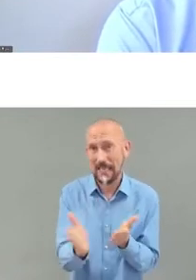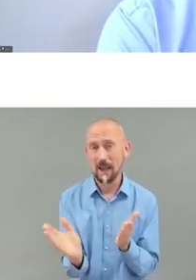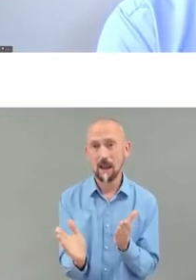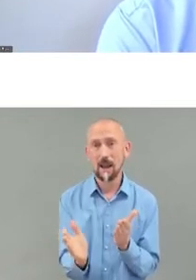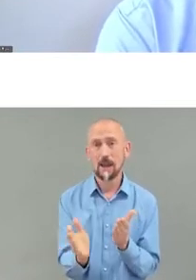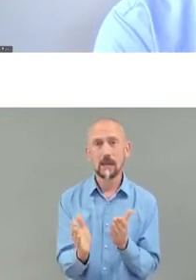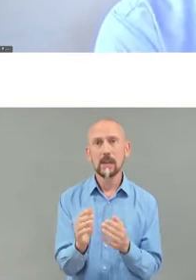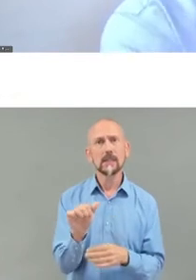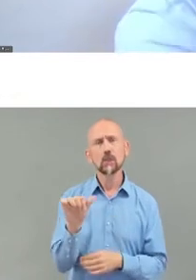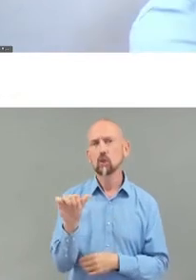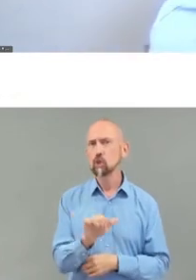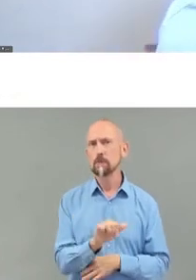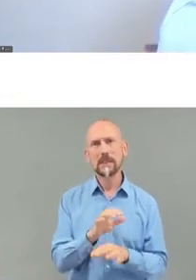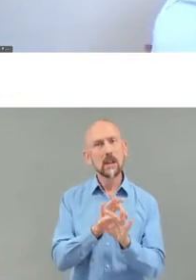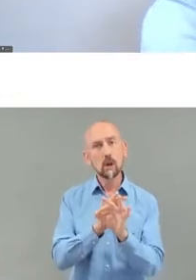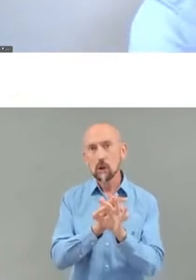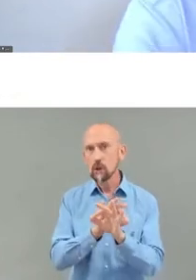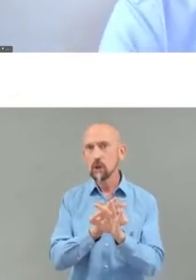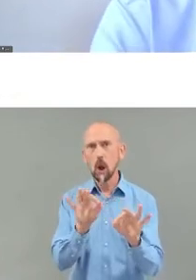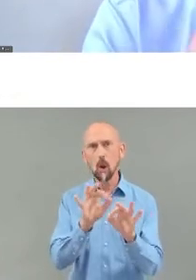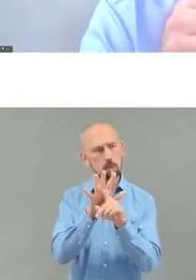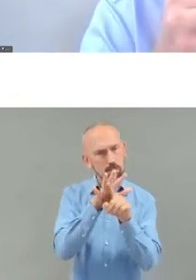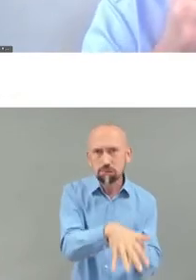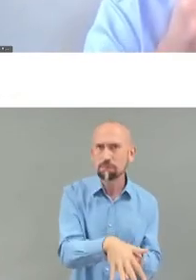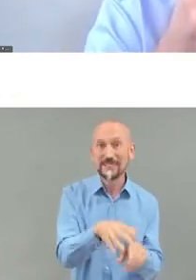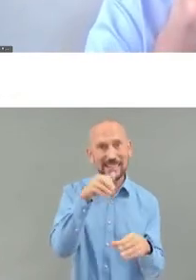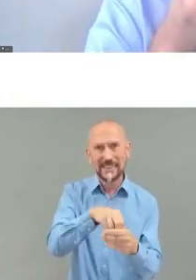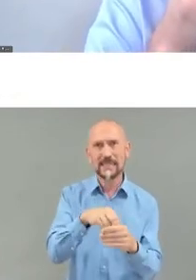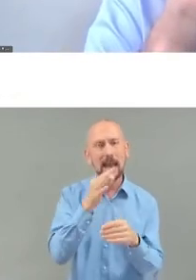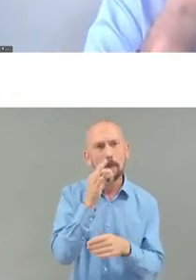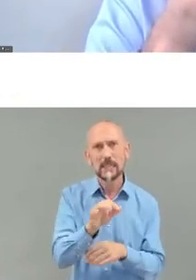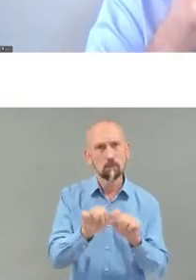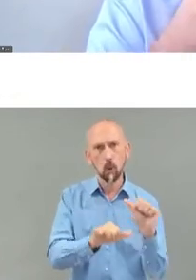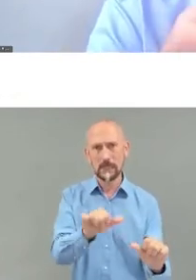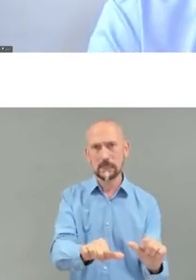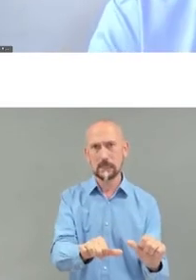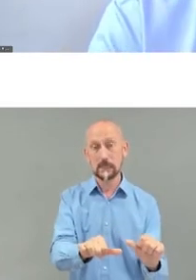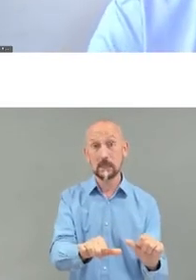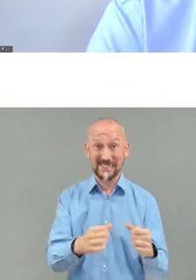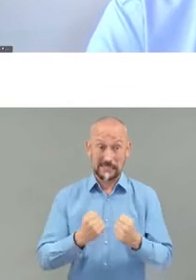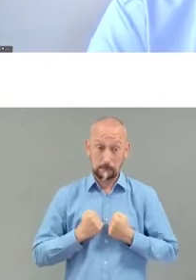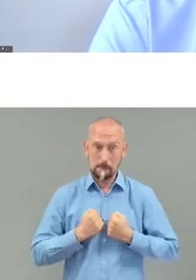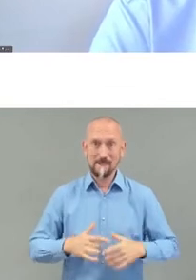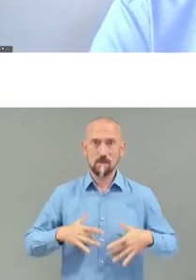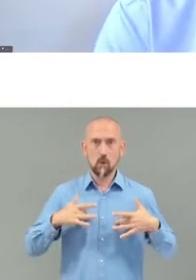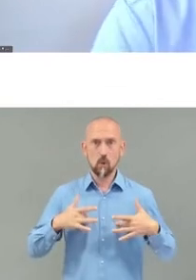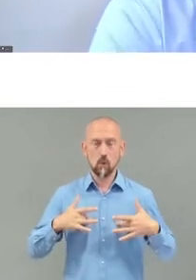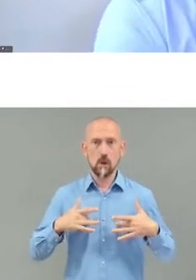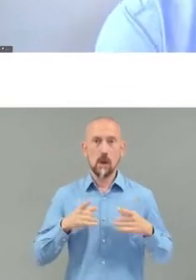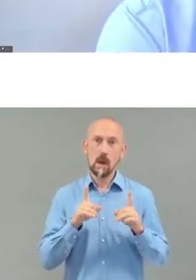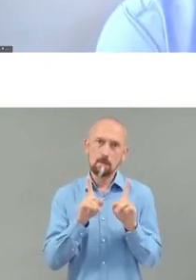ism whatsoever within the application process. Now, that's me, my view, but of course, I'm a realist within